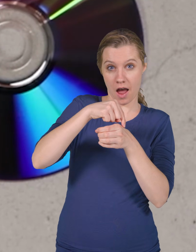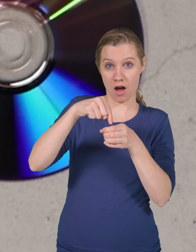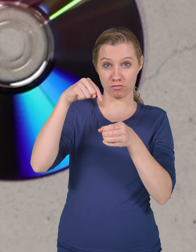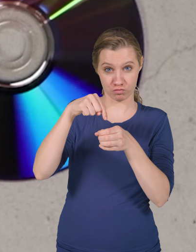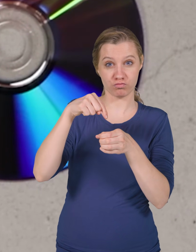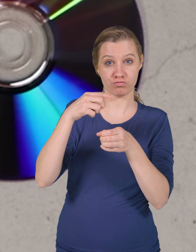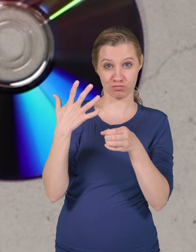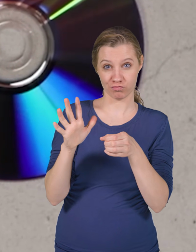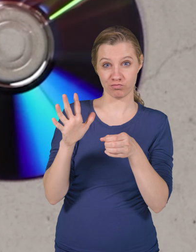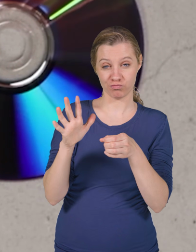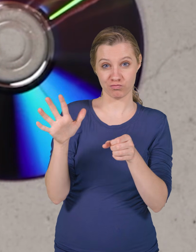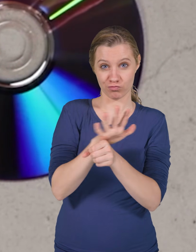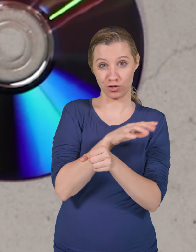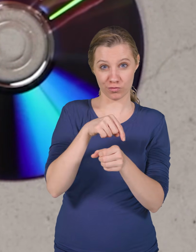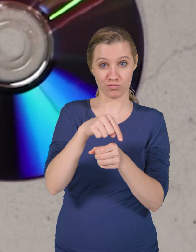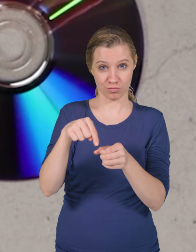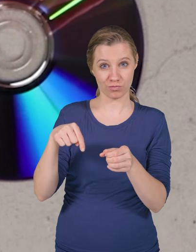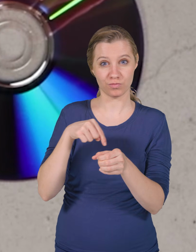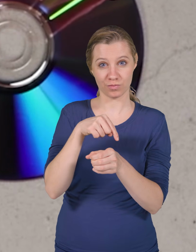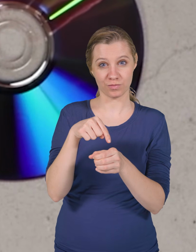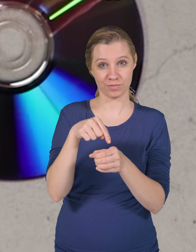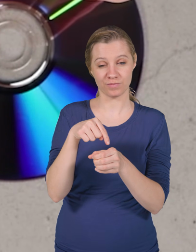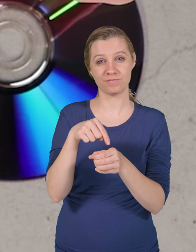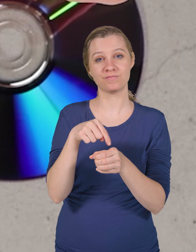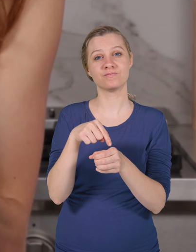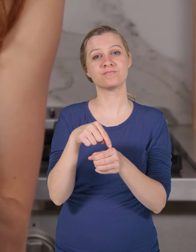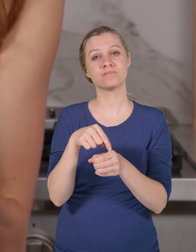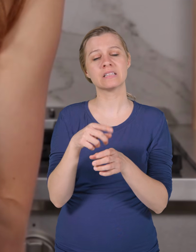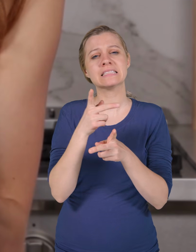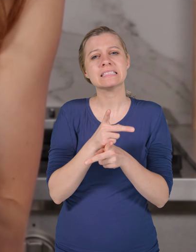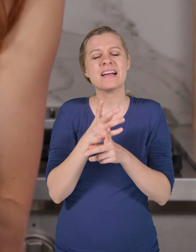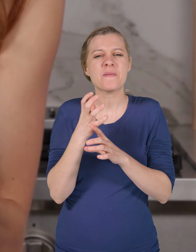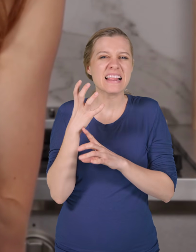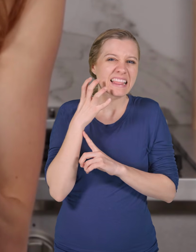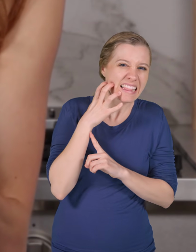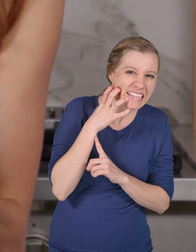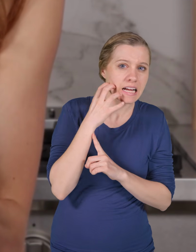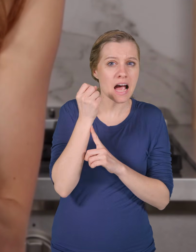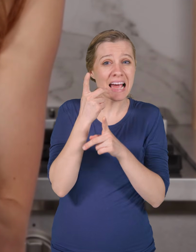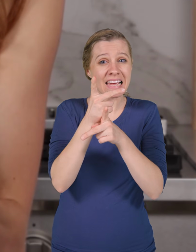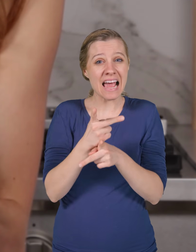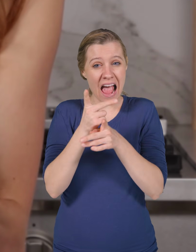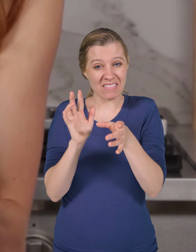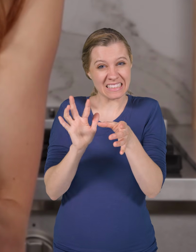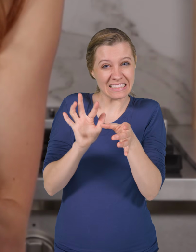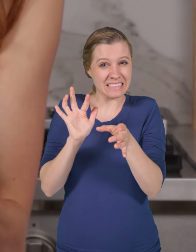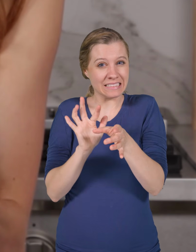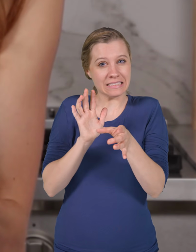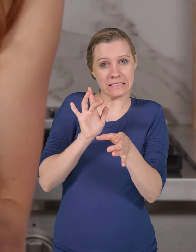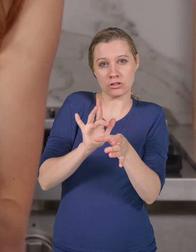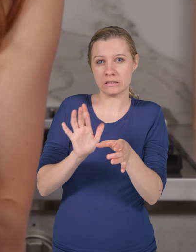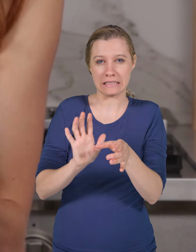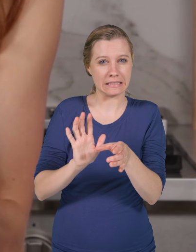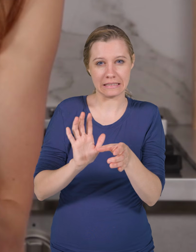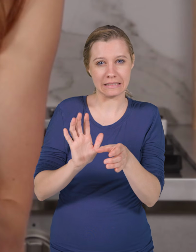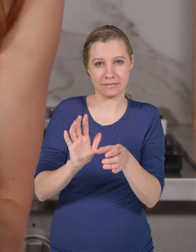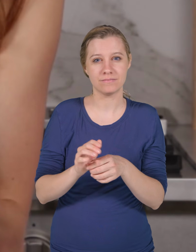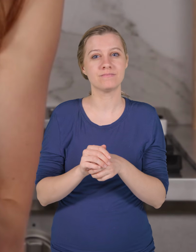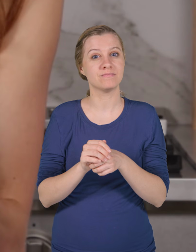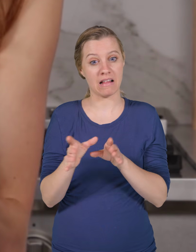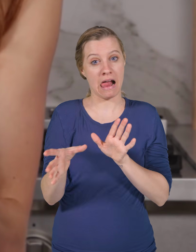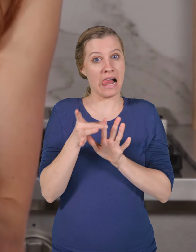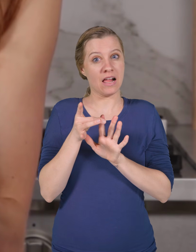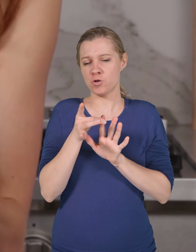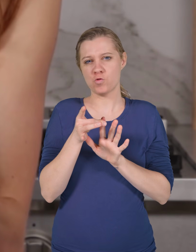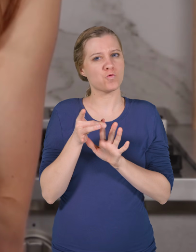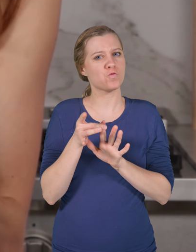glue right there. Just make it really thick and be careful with your fingers.